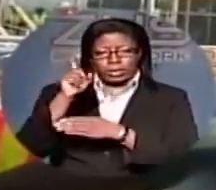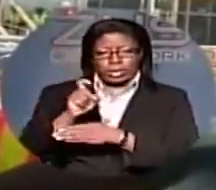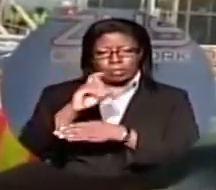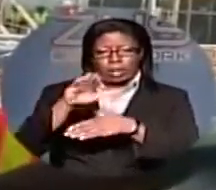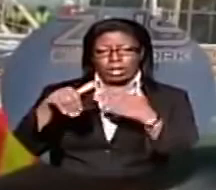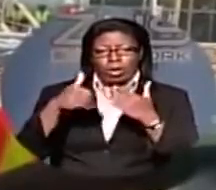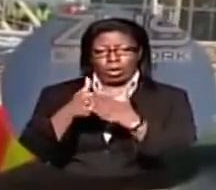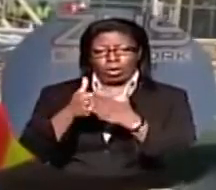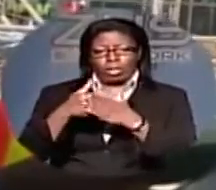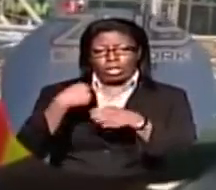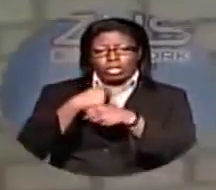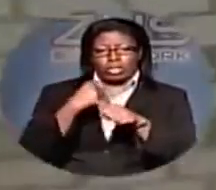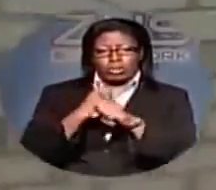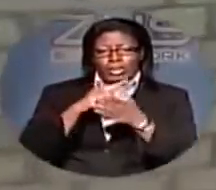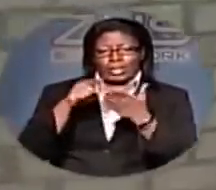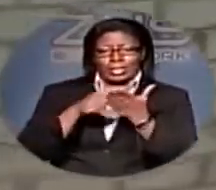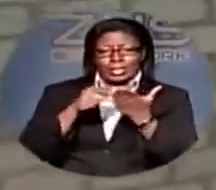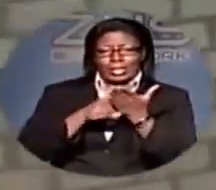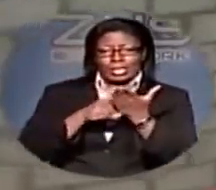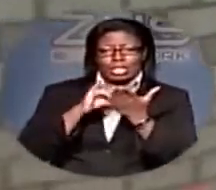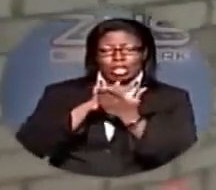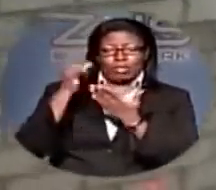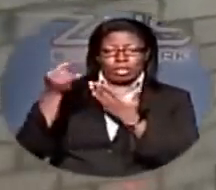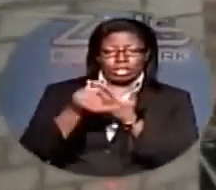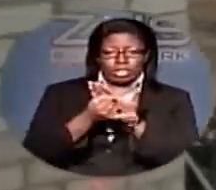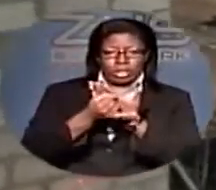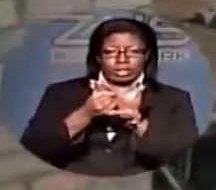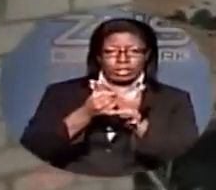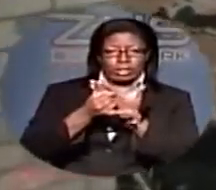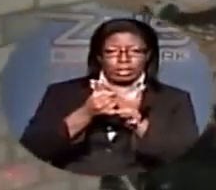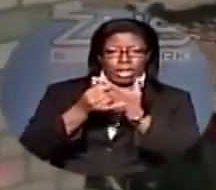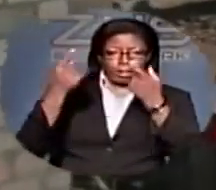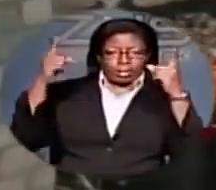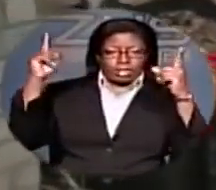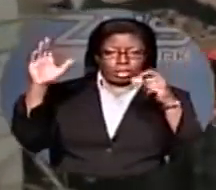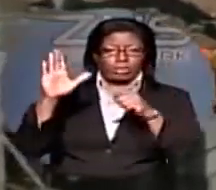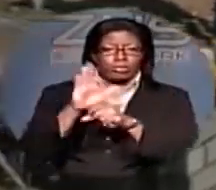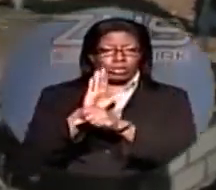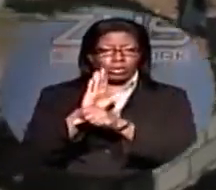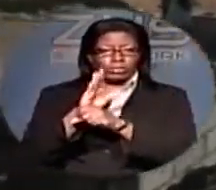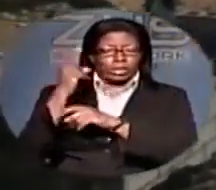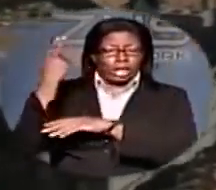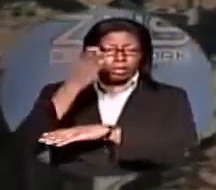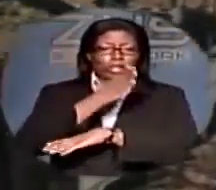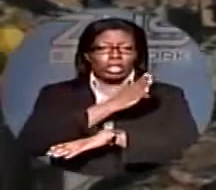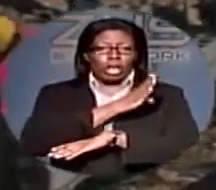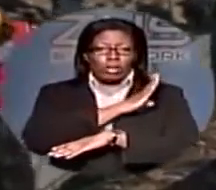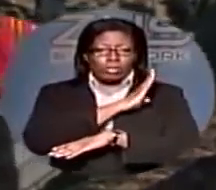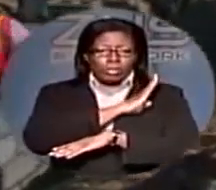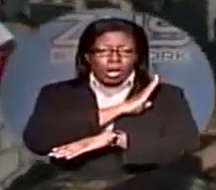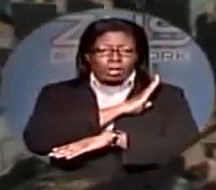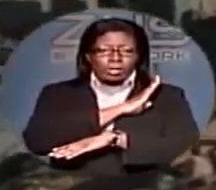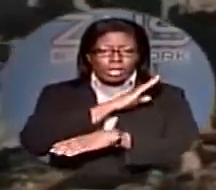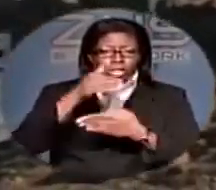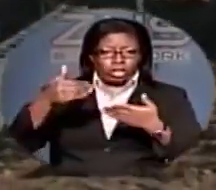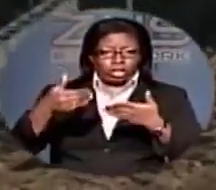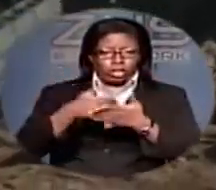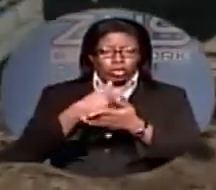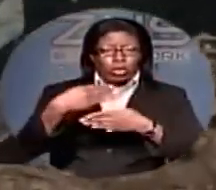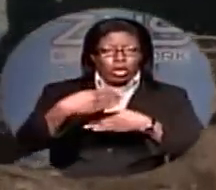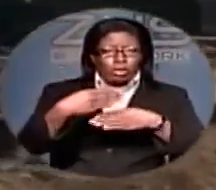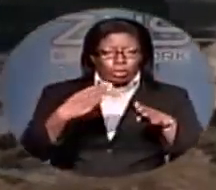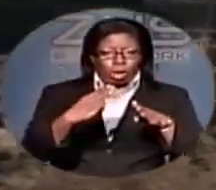in order to make this project successful. Public Hospitals Authority Managing Director Herbert Brown told the press that the new critical care block will fit into